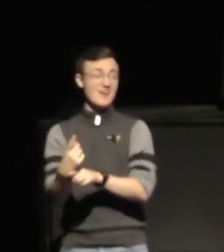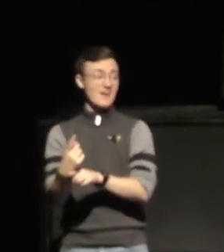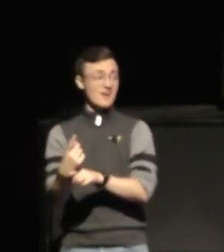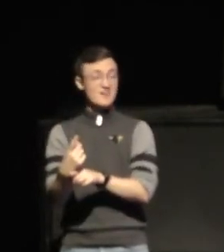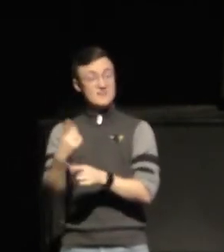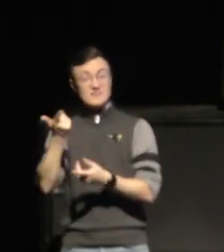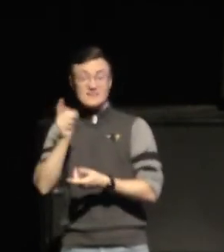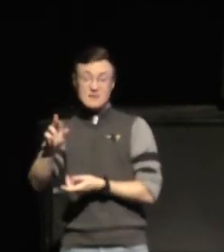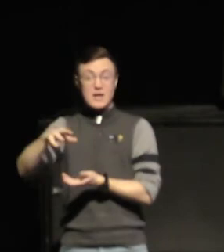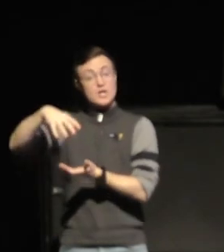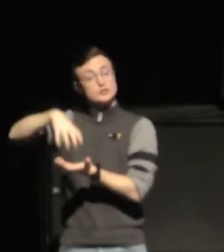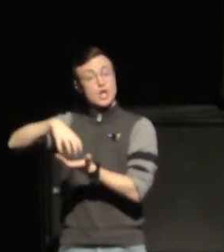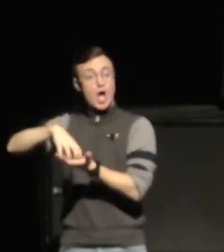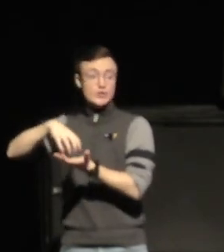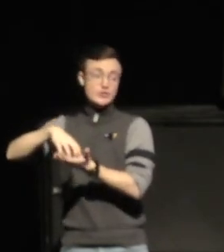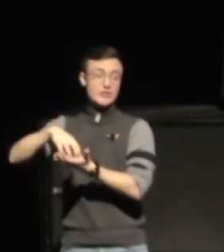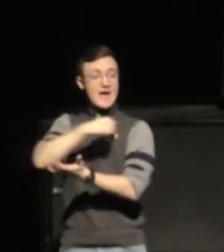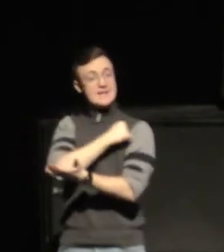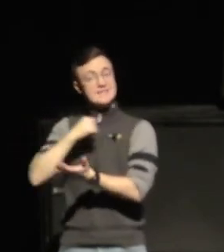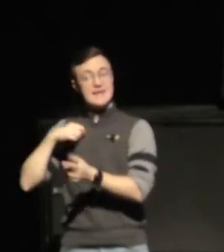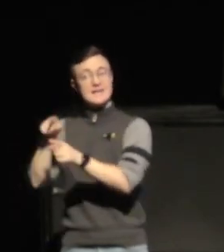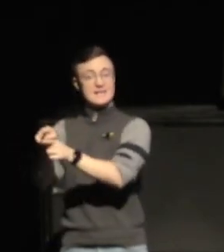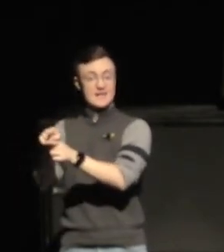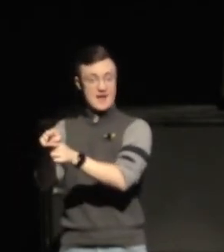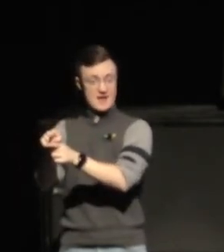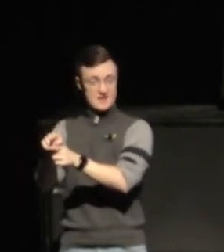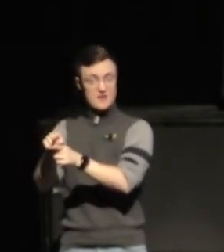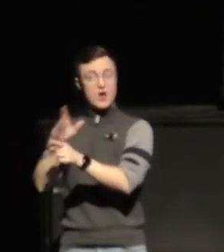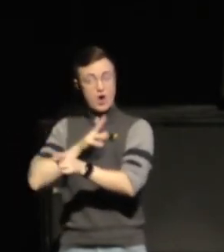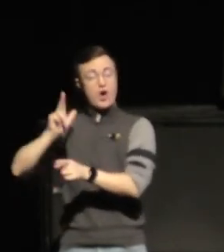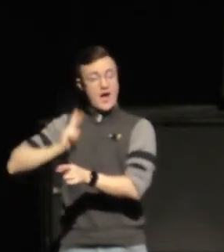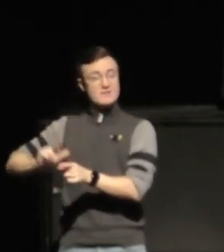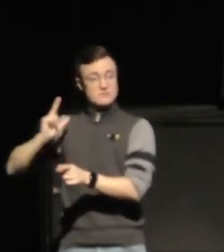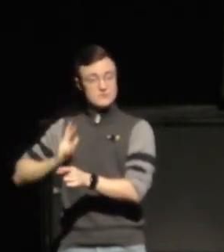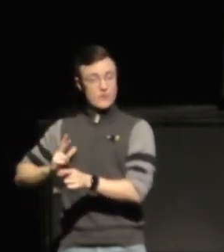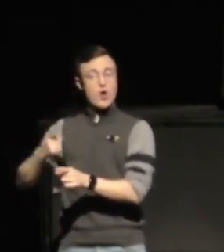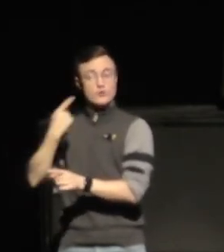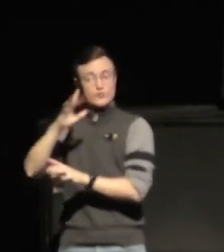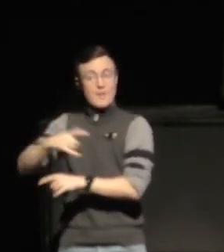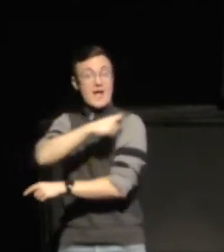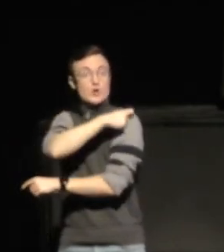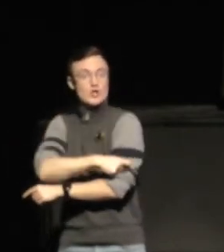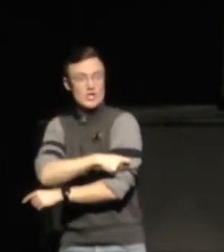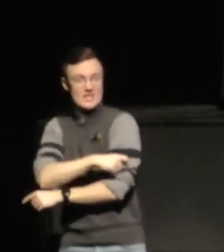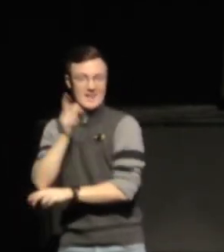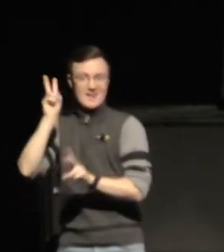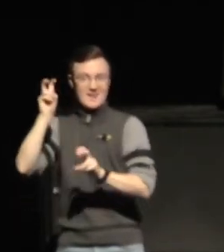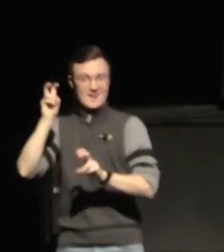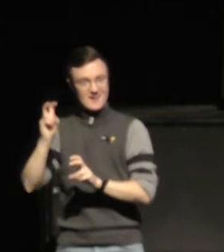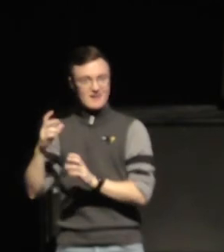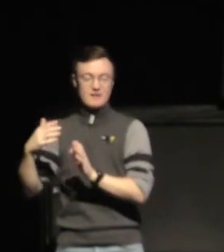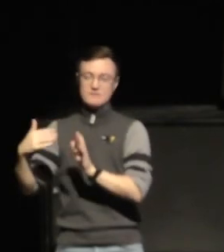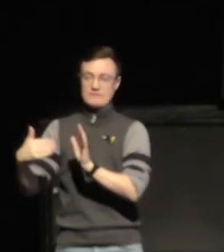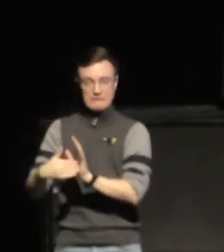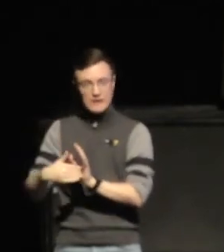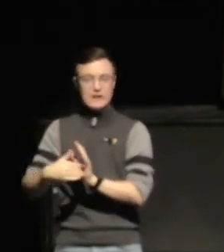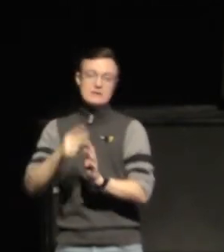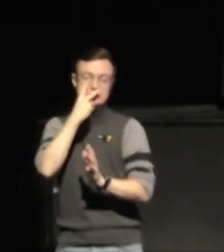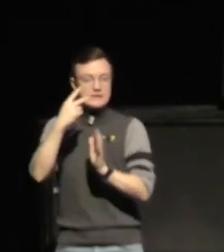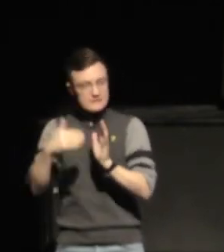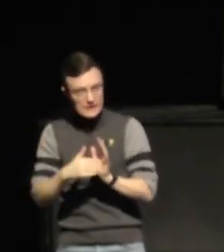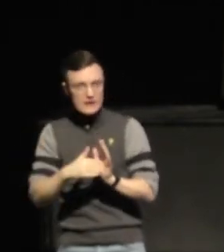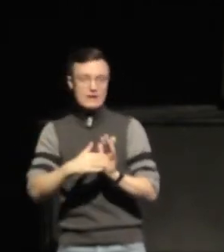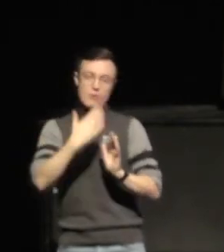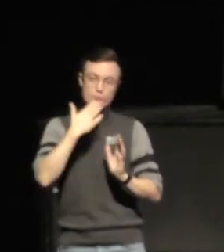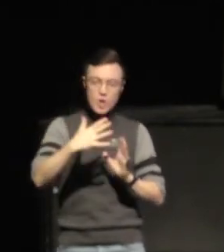states accountable for the consequences on the right to food of particular modes of agricultural